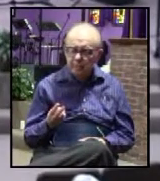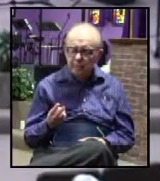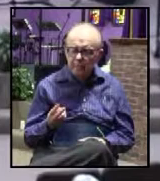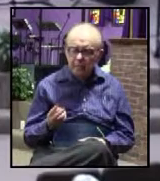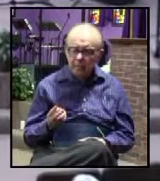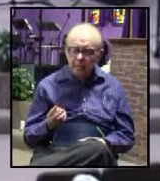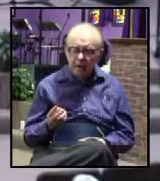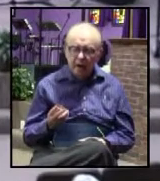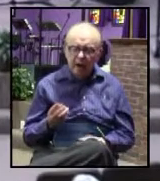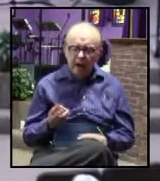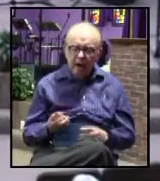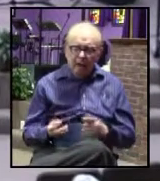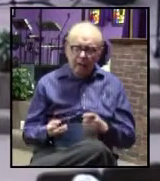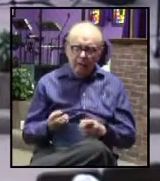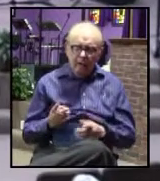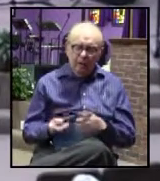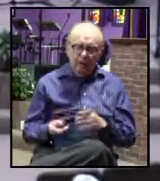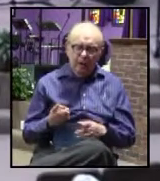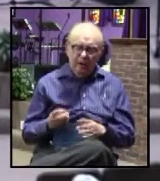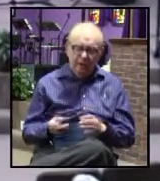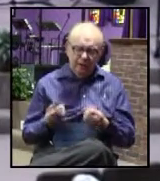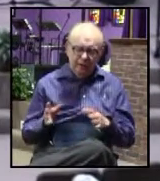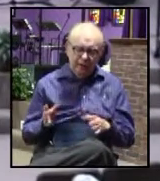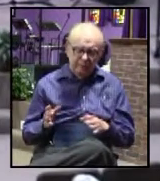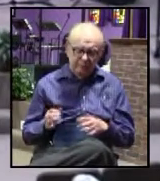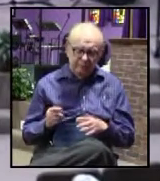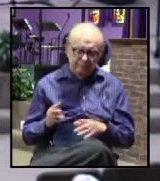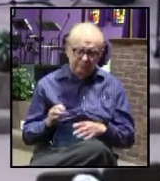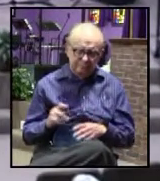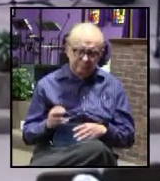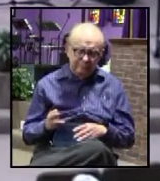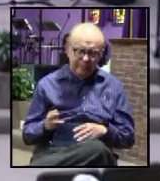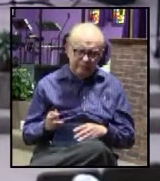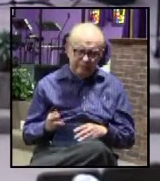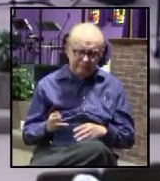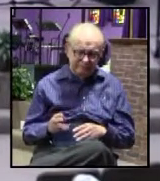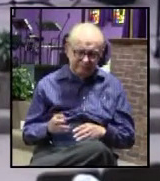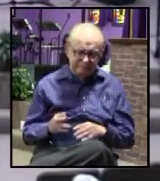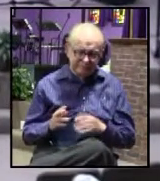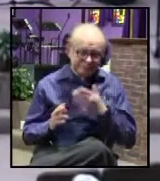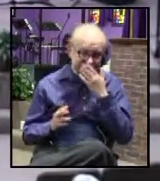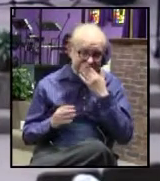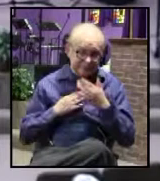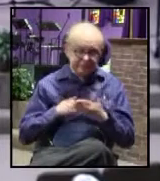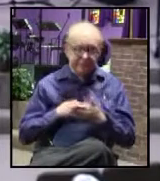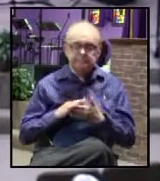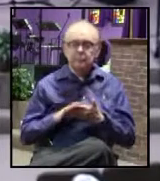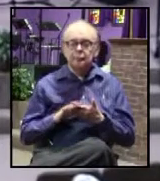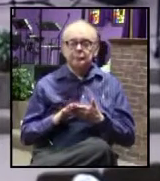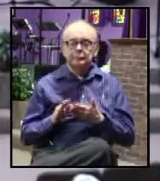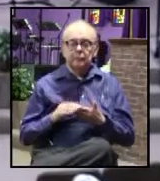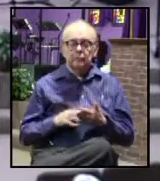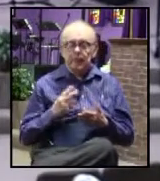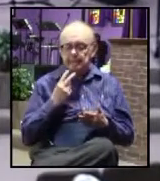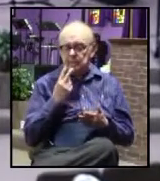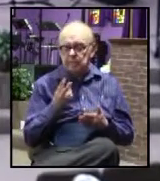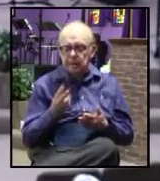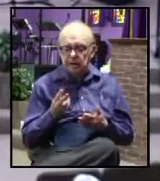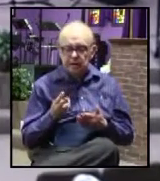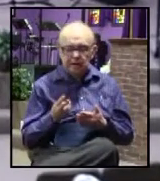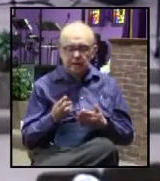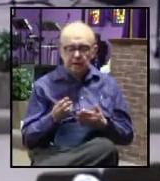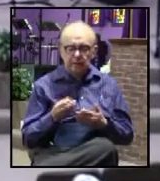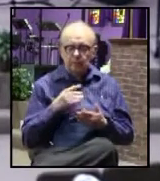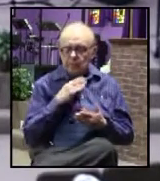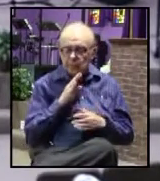where you maybe, not when you took a shower, but took a bath. You looked at you and you really don't see any dirt on you,